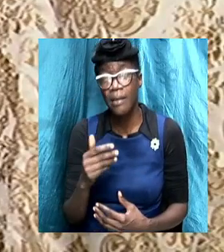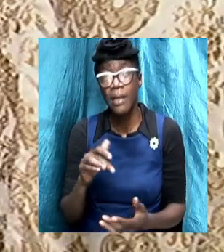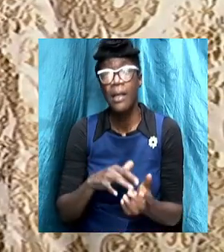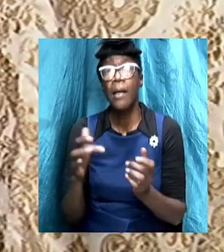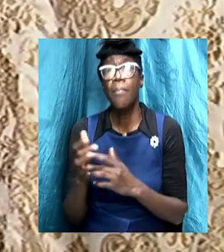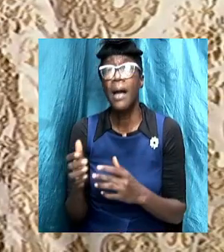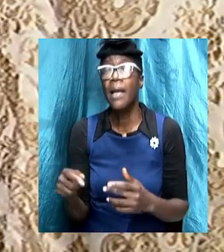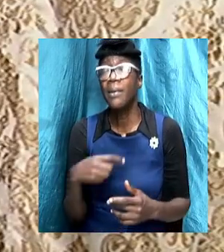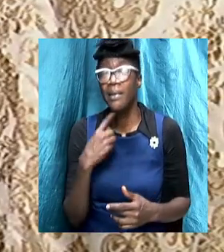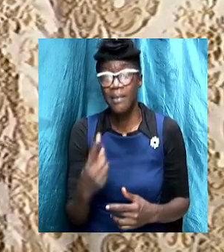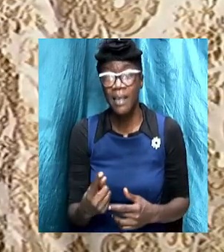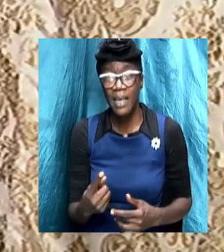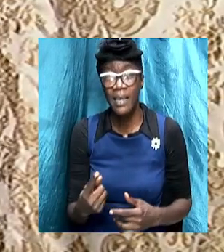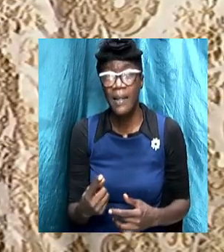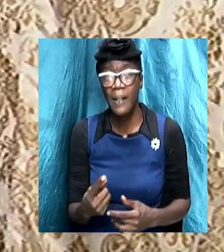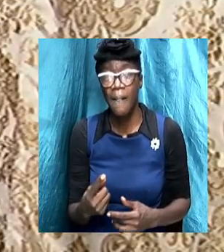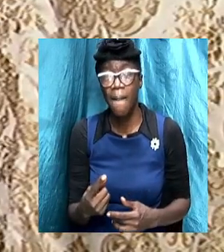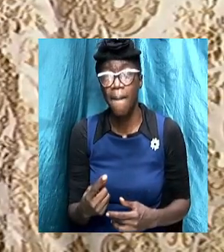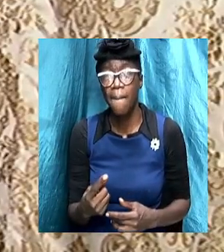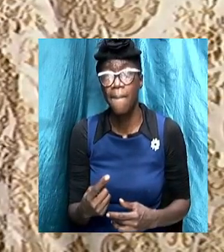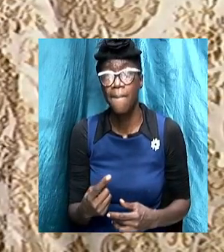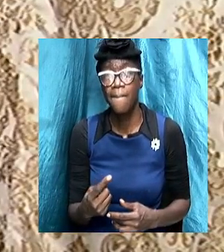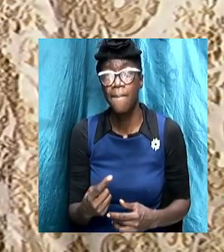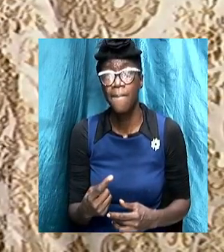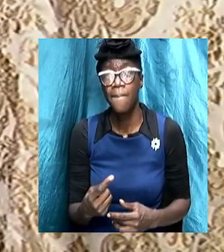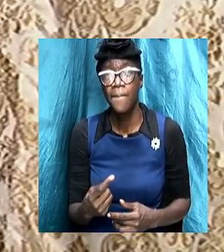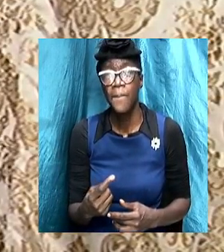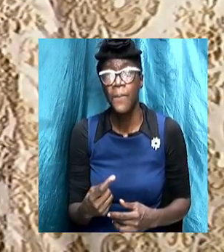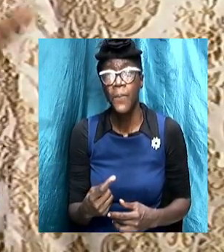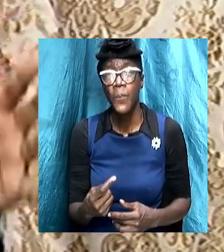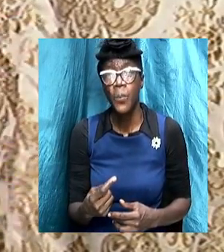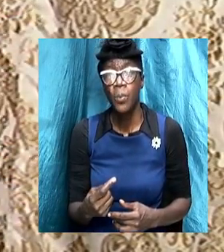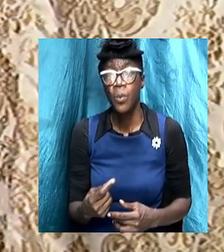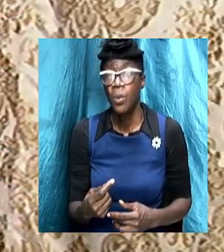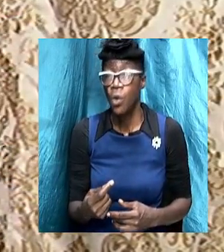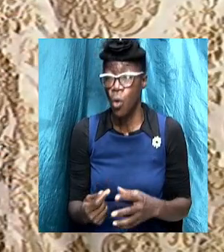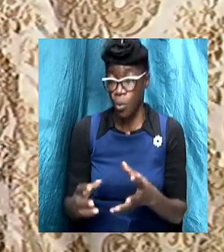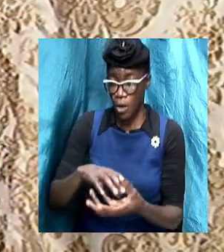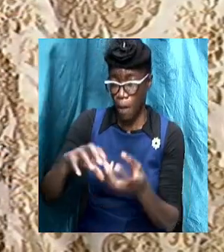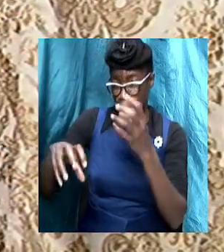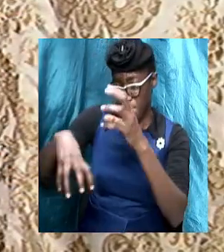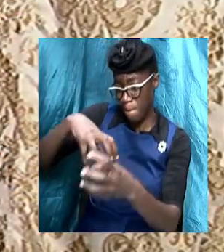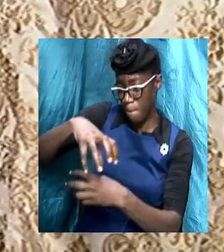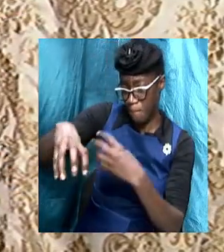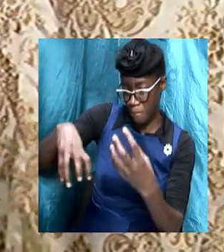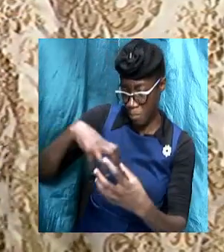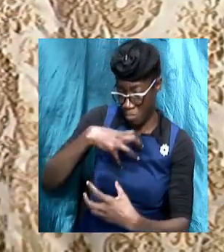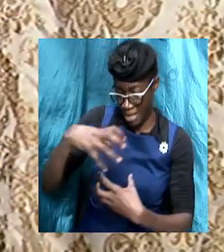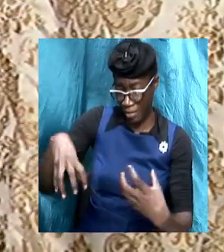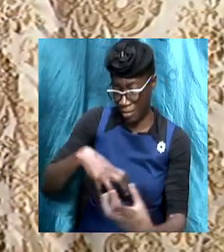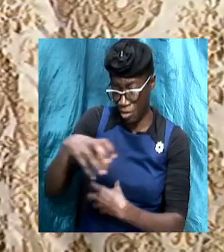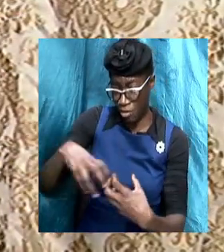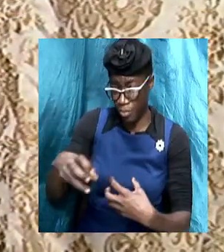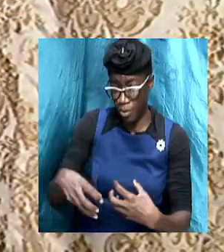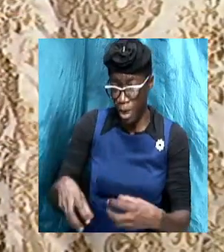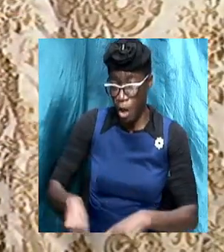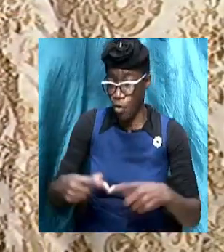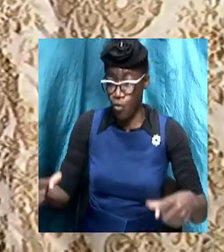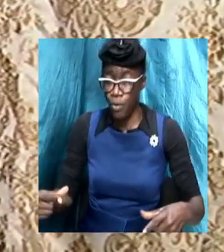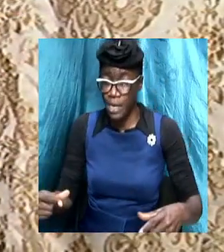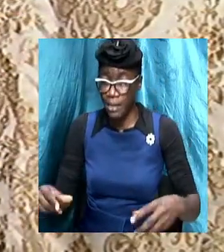says, the Bible in Timothy said, without controversy, great is the mystery of godliness, for God was manifested in the